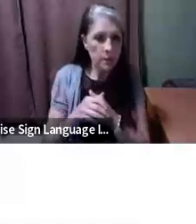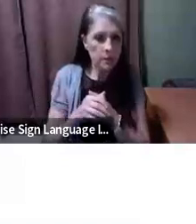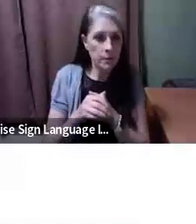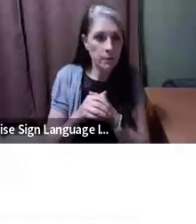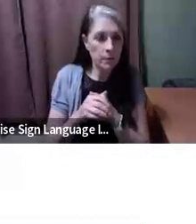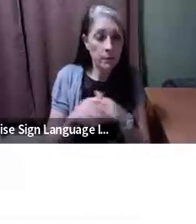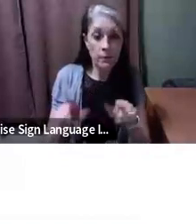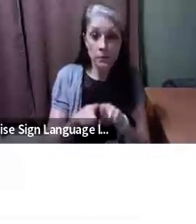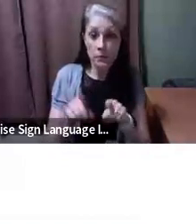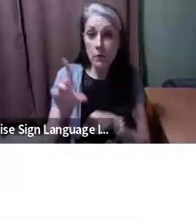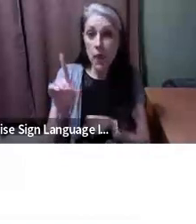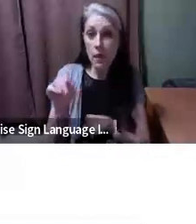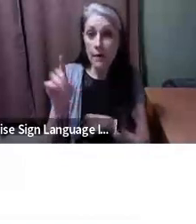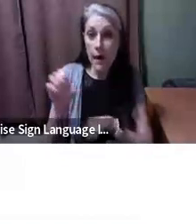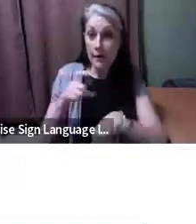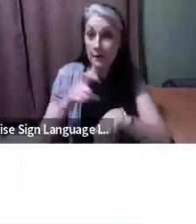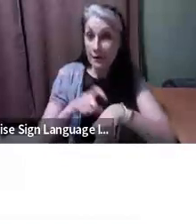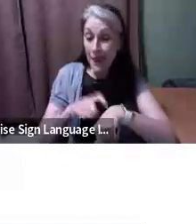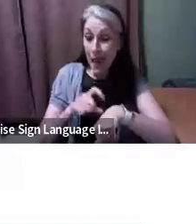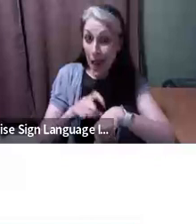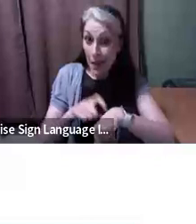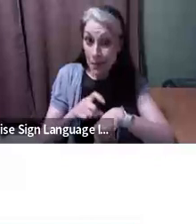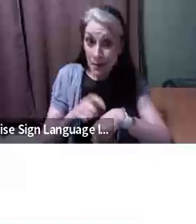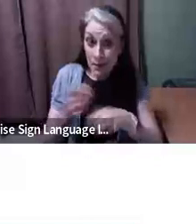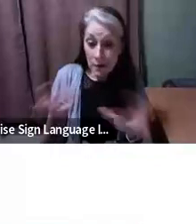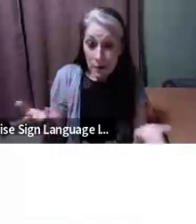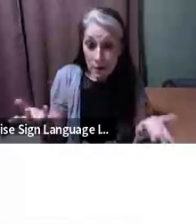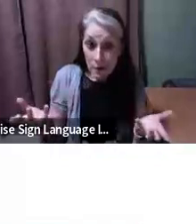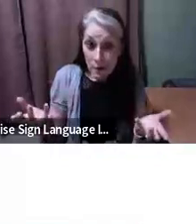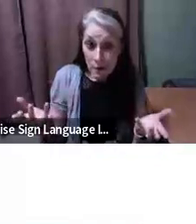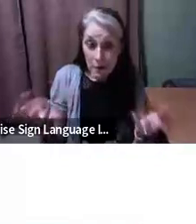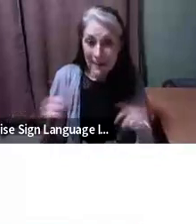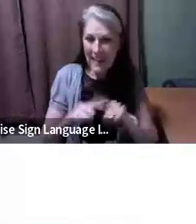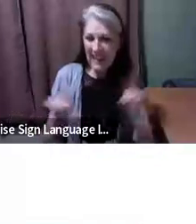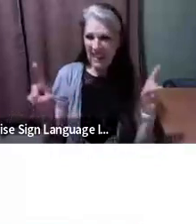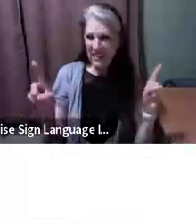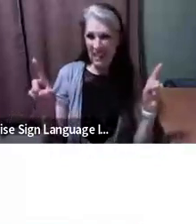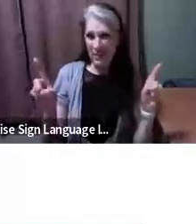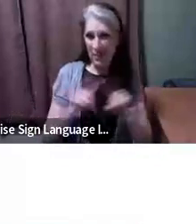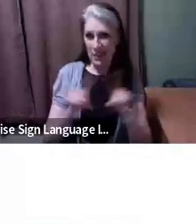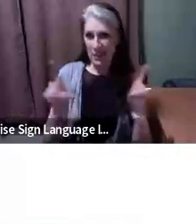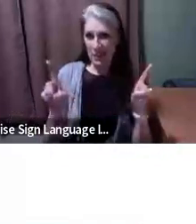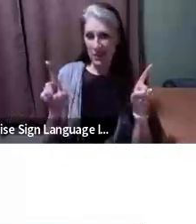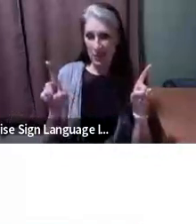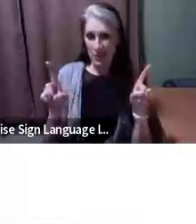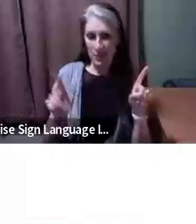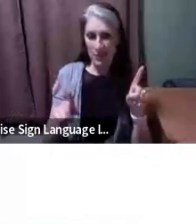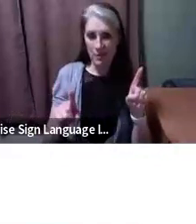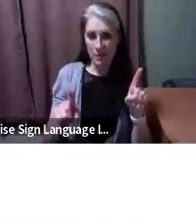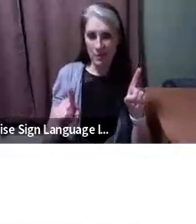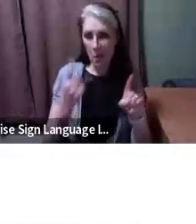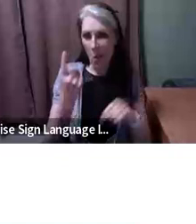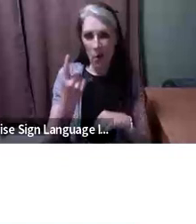And also the dates and times for, Oh, I yeah, guess well, they're two there different were things. two different ones. Yeah. Right. So one was like 3 years